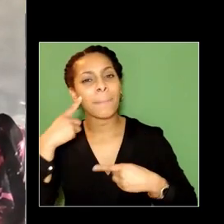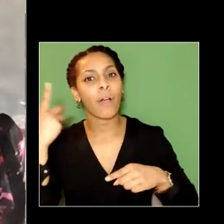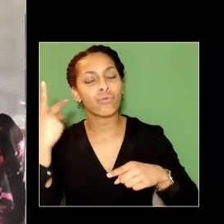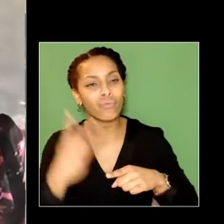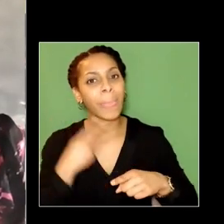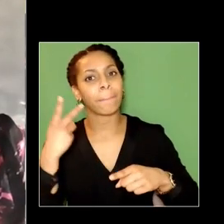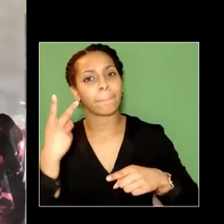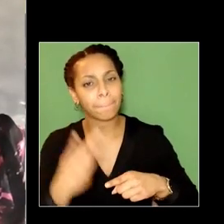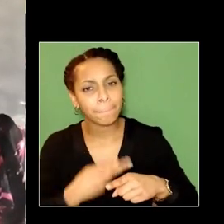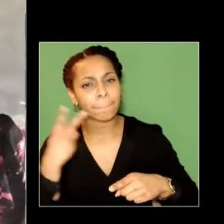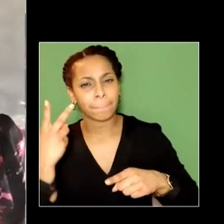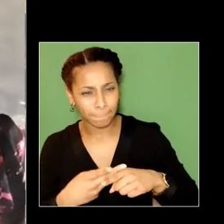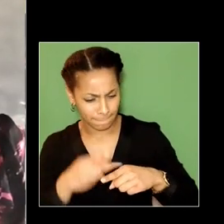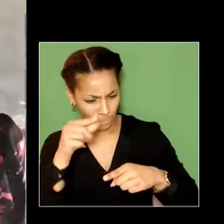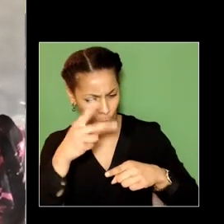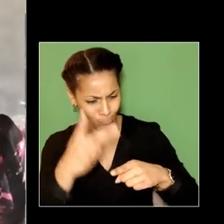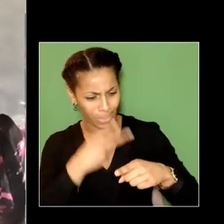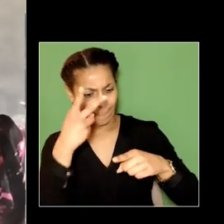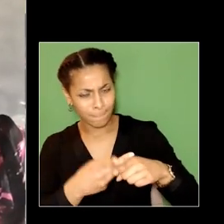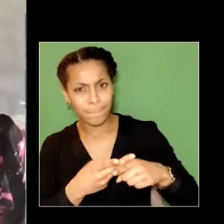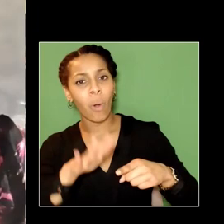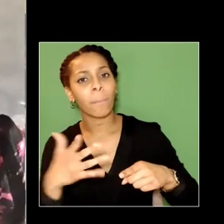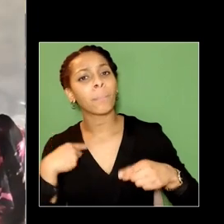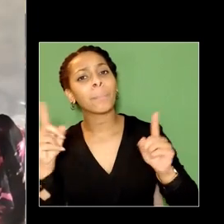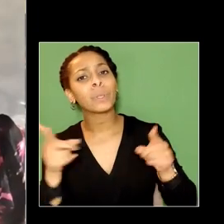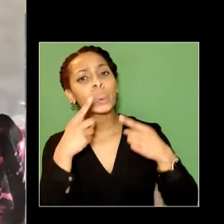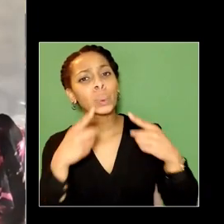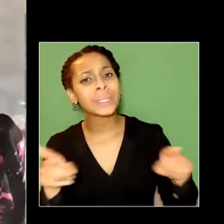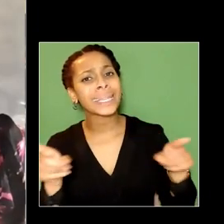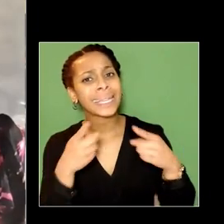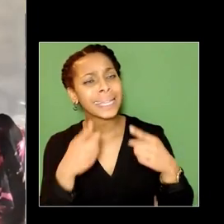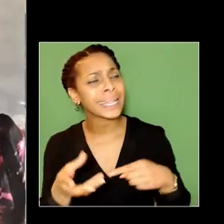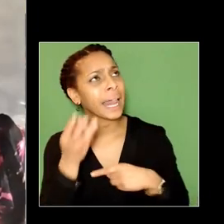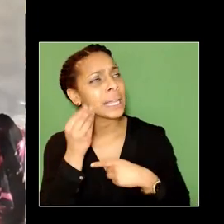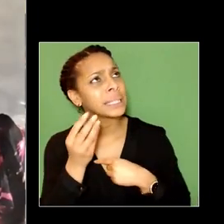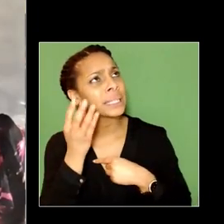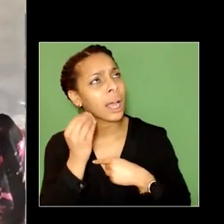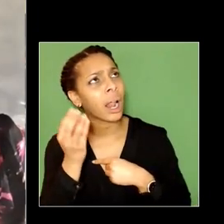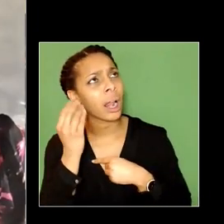to music. And for me, that music